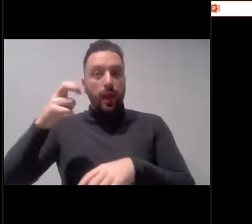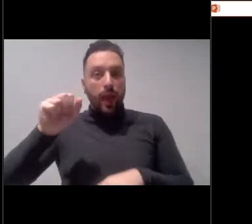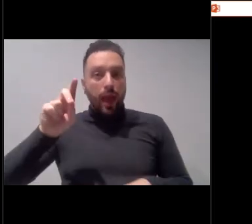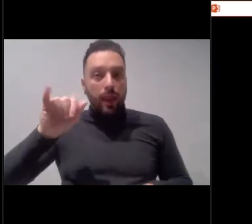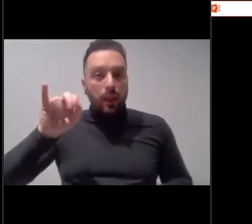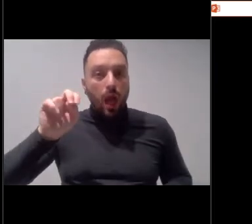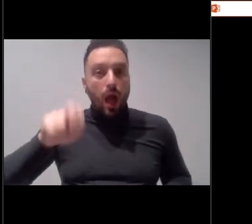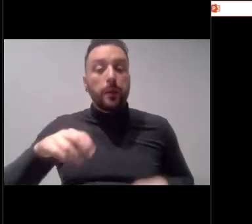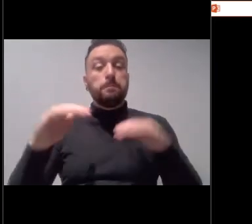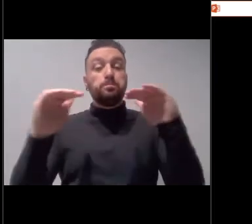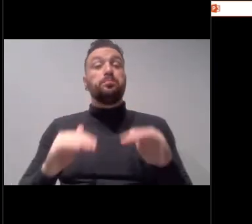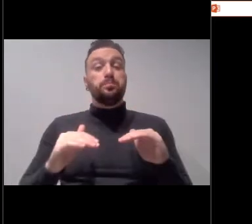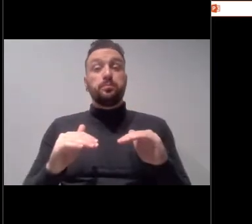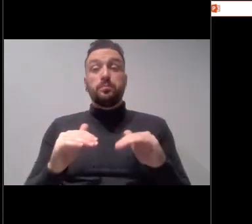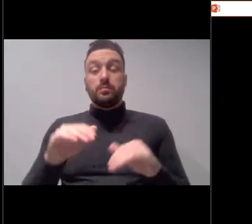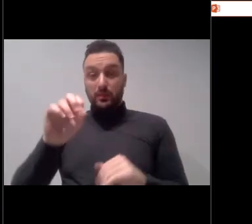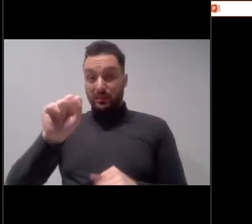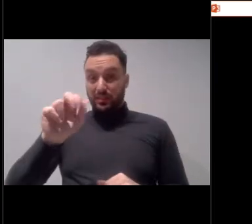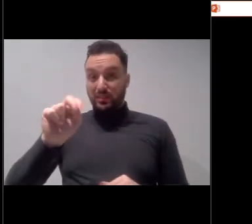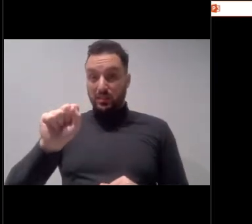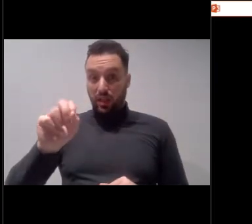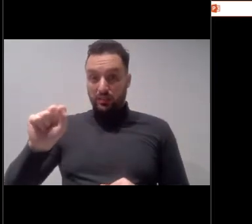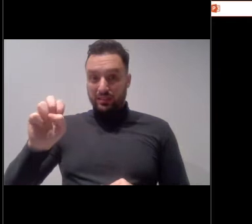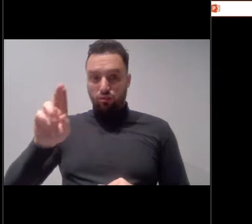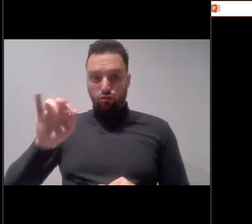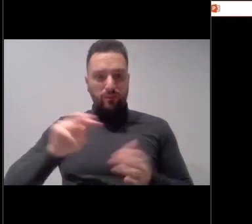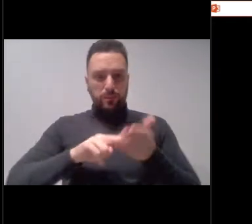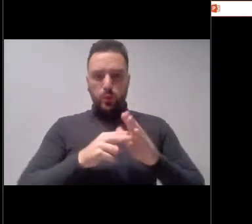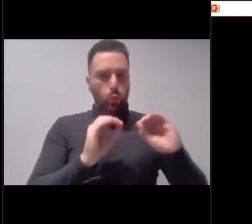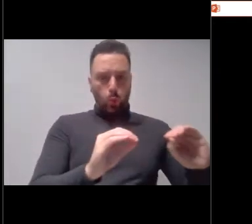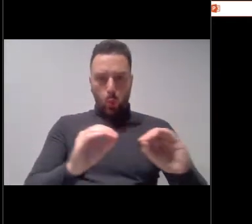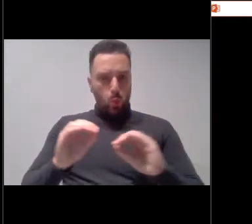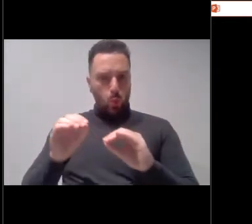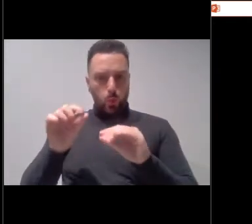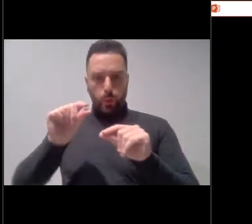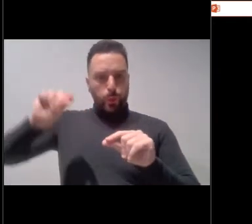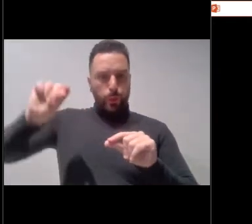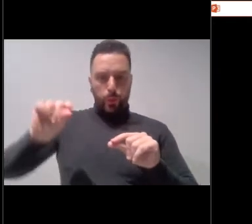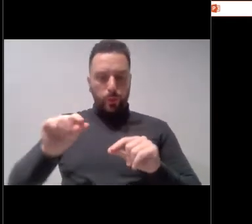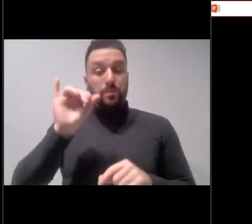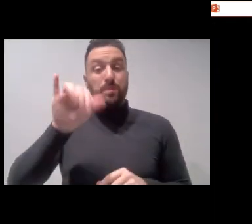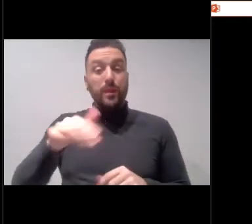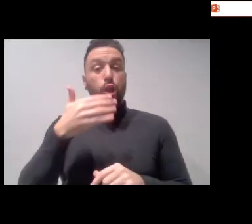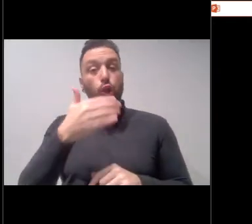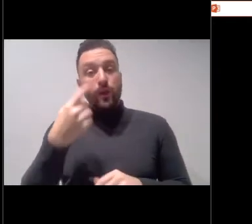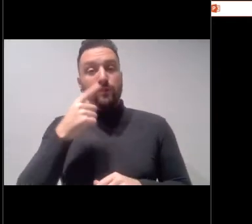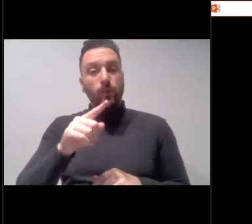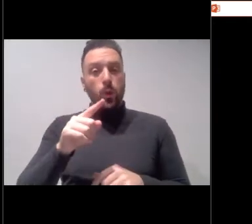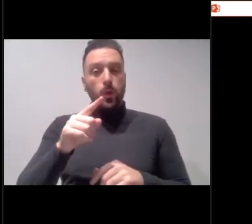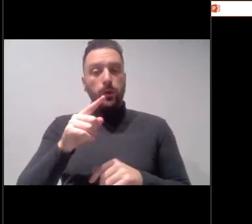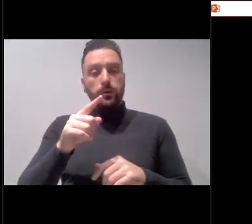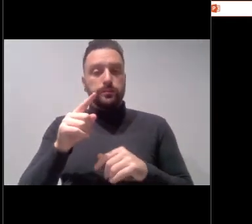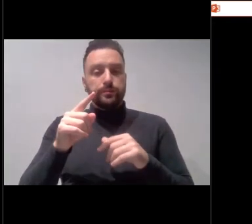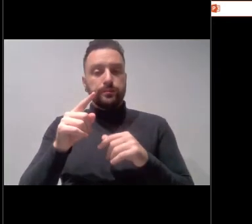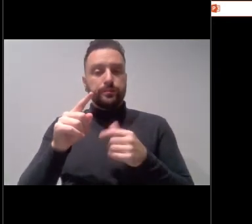Sans-serif fonts, meaning fonts without the serif, those are really good for body copy and for some headings.